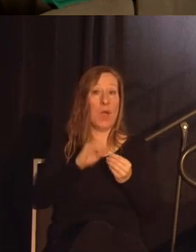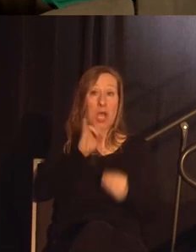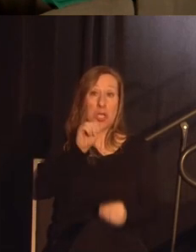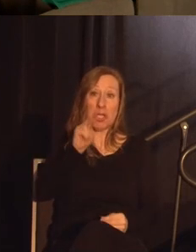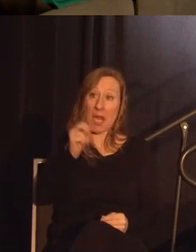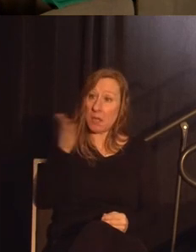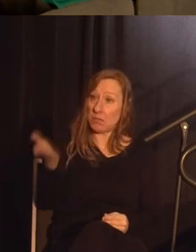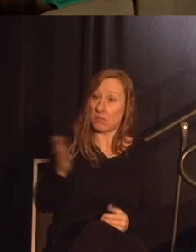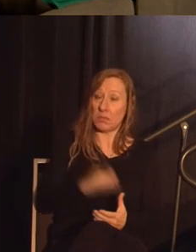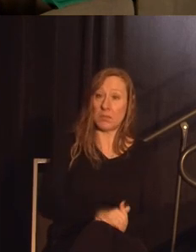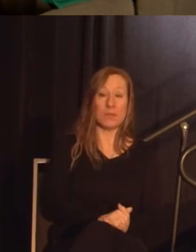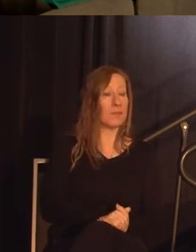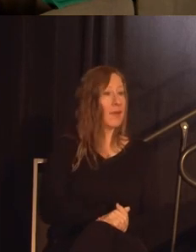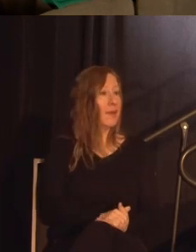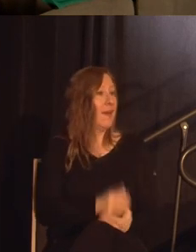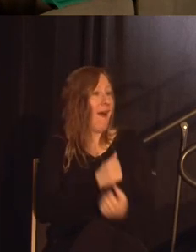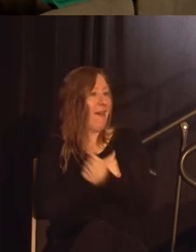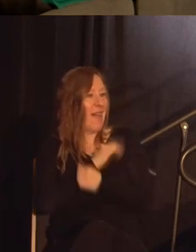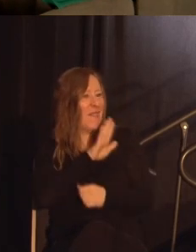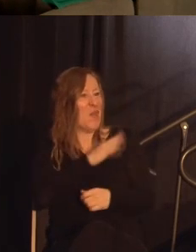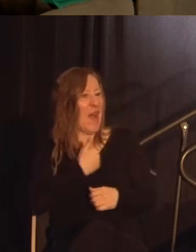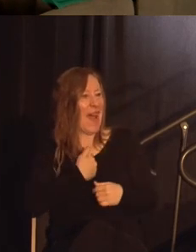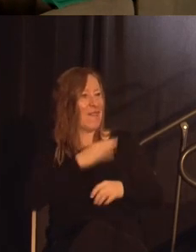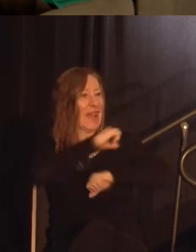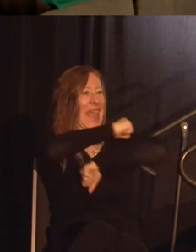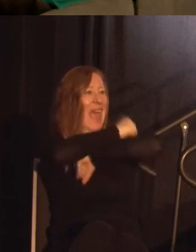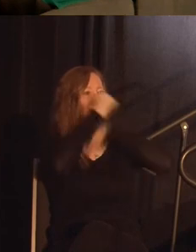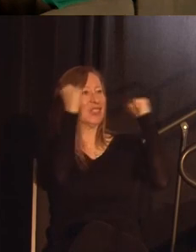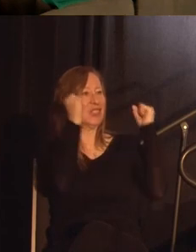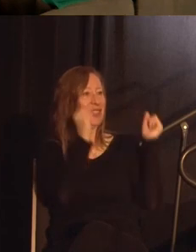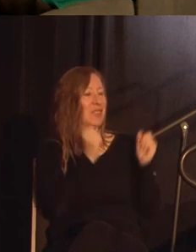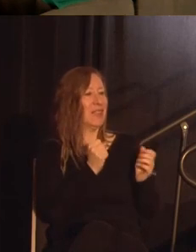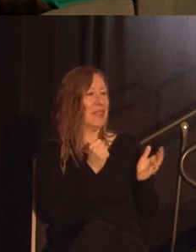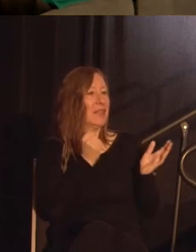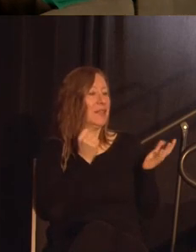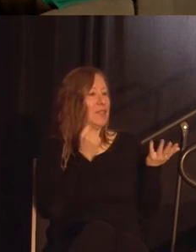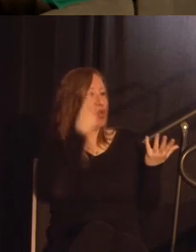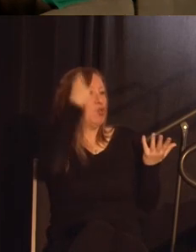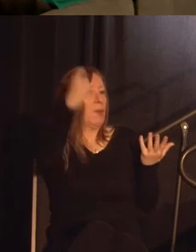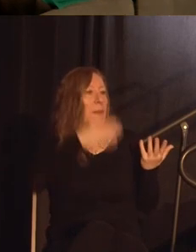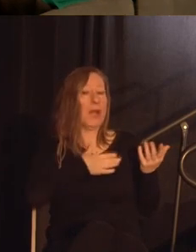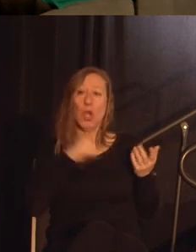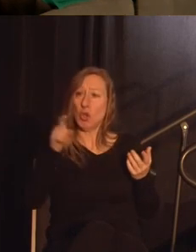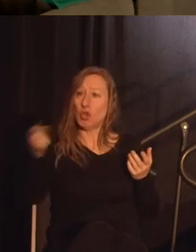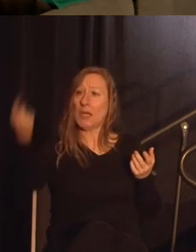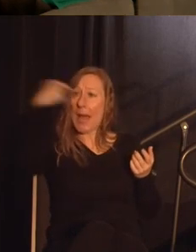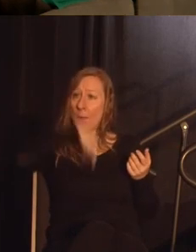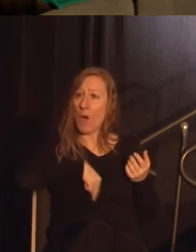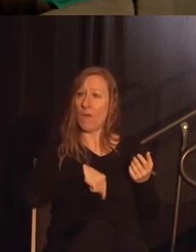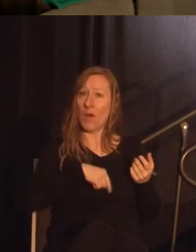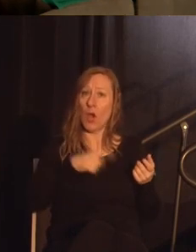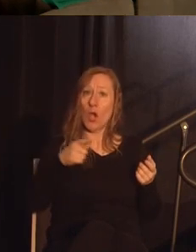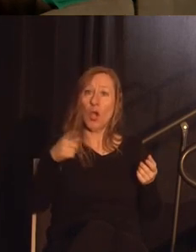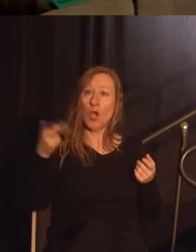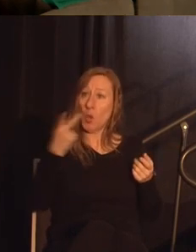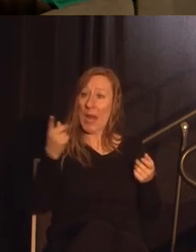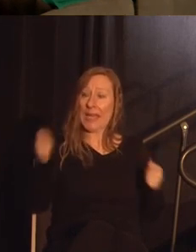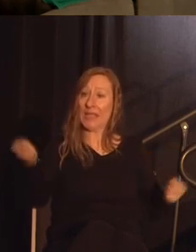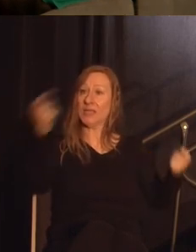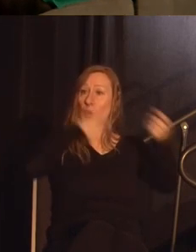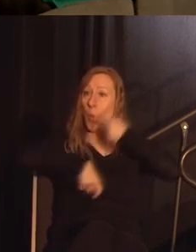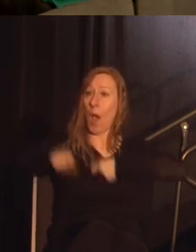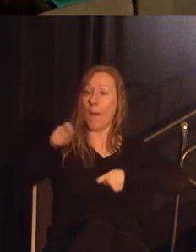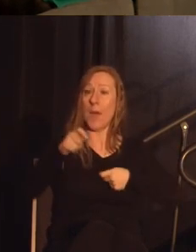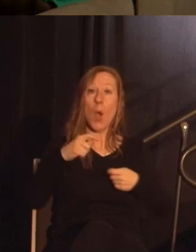of yours. I feel like this is these are goals of mine. You should come over. We could do like a swap. Or when I'm at the coffee shop, you can come use my